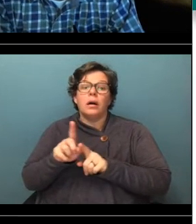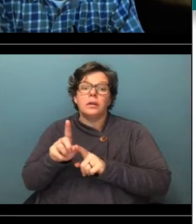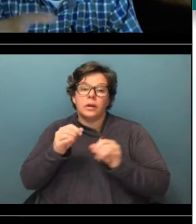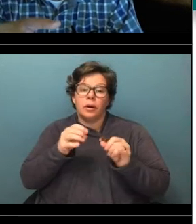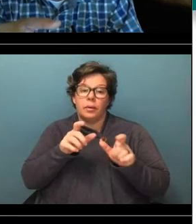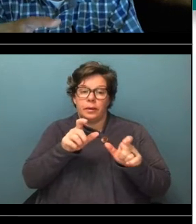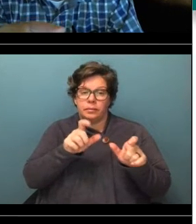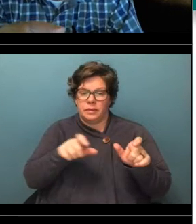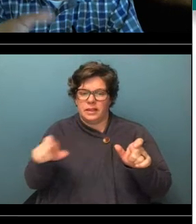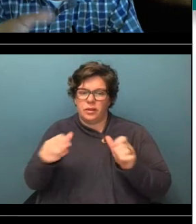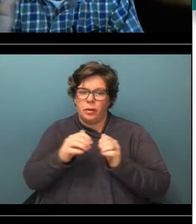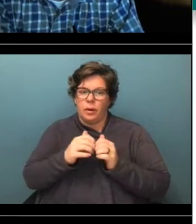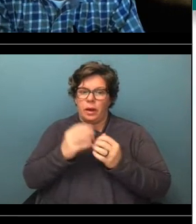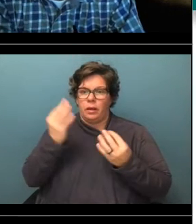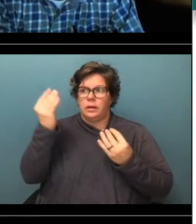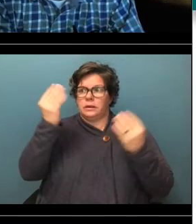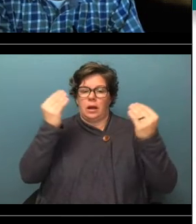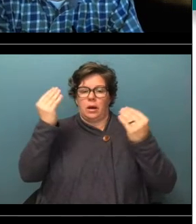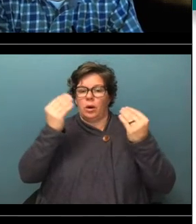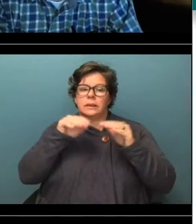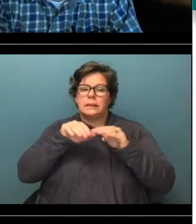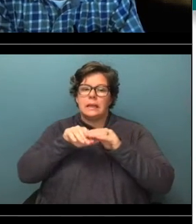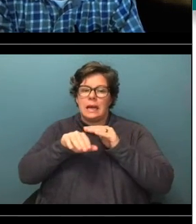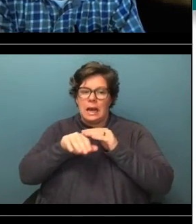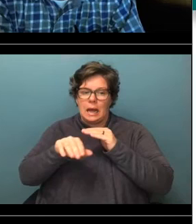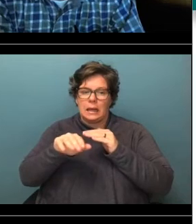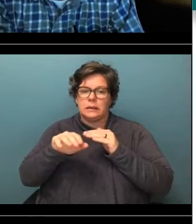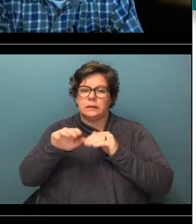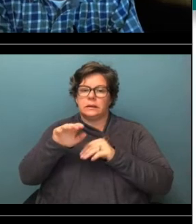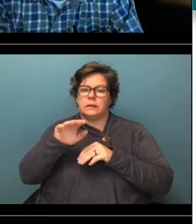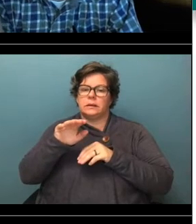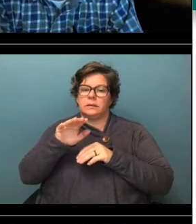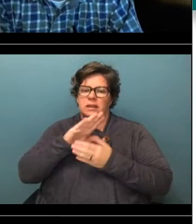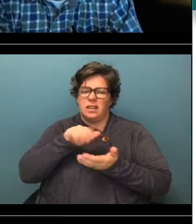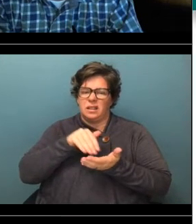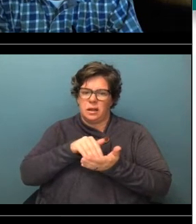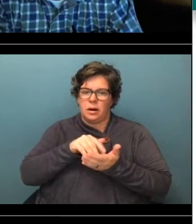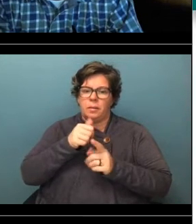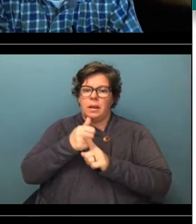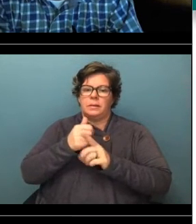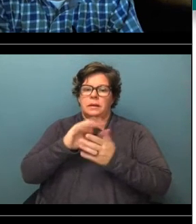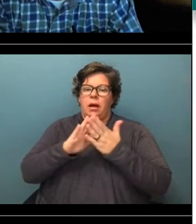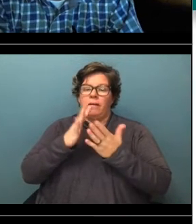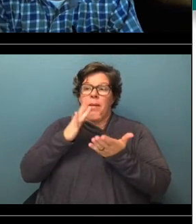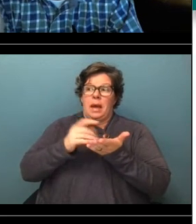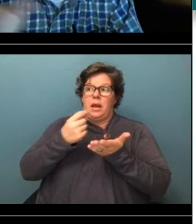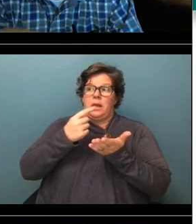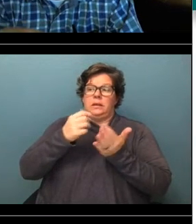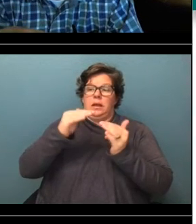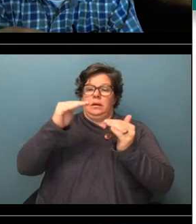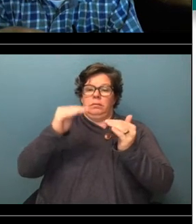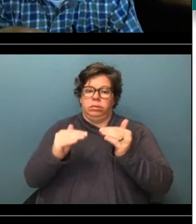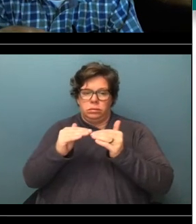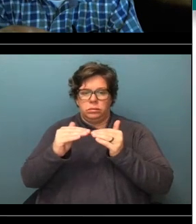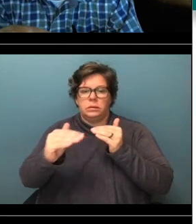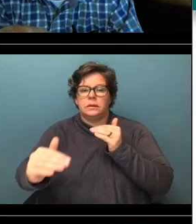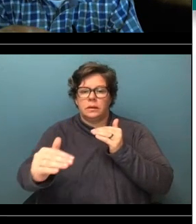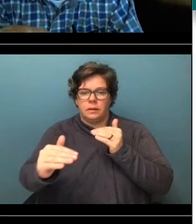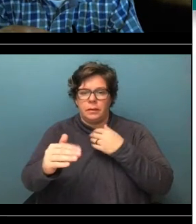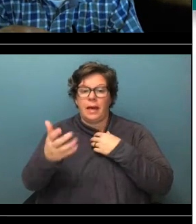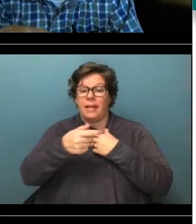with psychosis may access the crisis center as a safe environment where they can stabilize on their medication that they have brought with them during